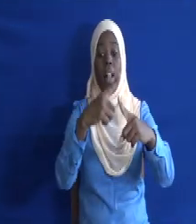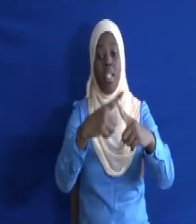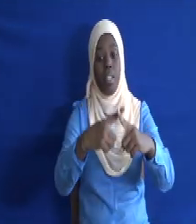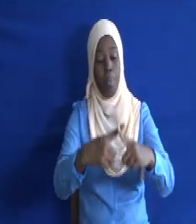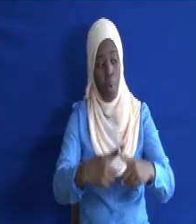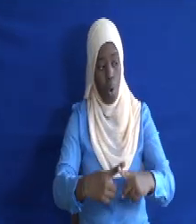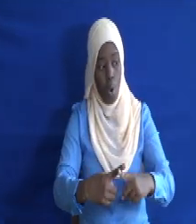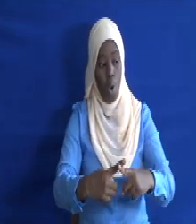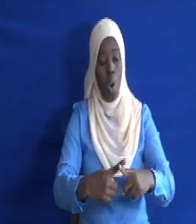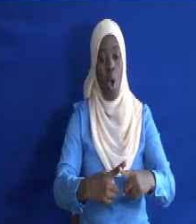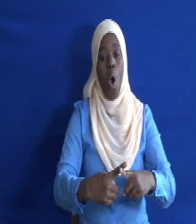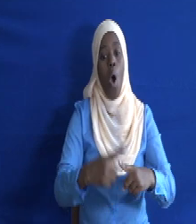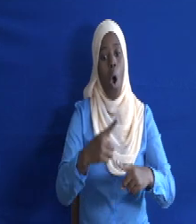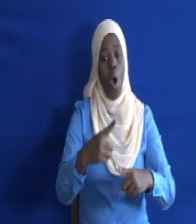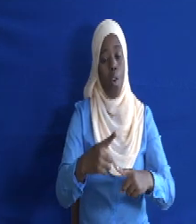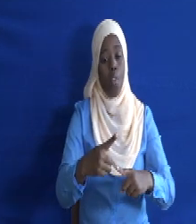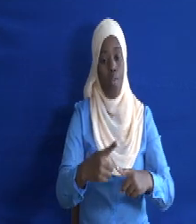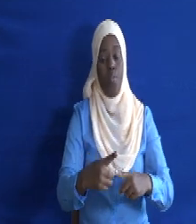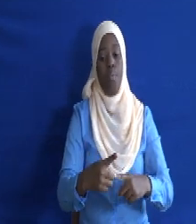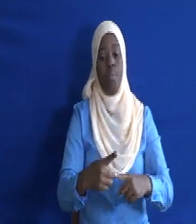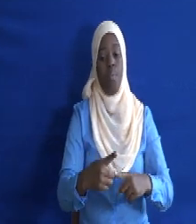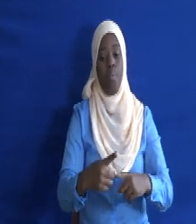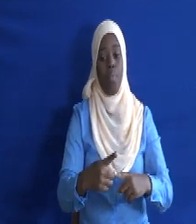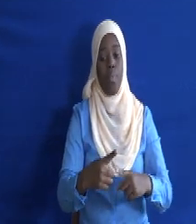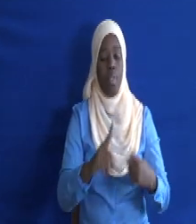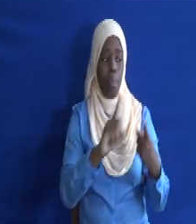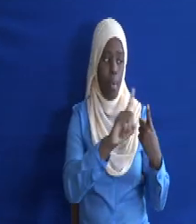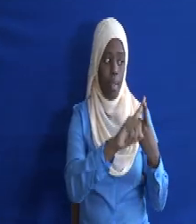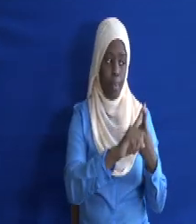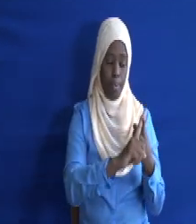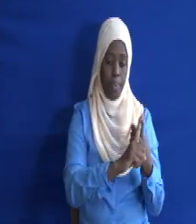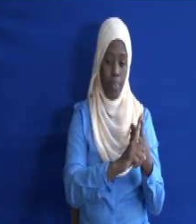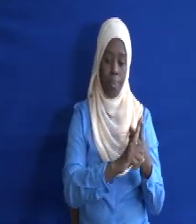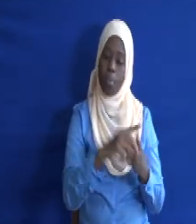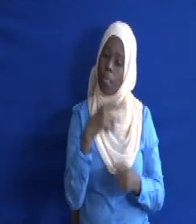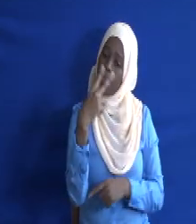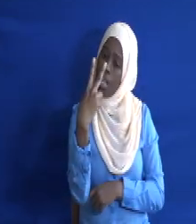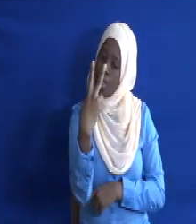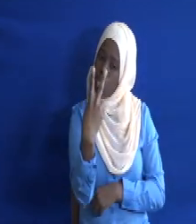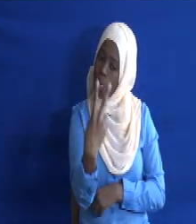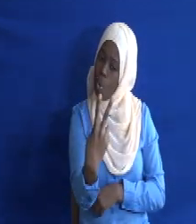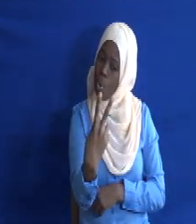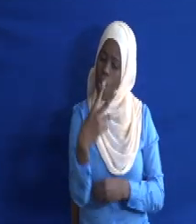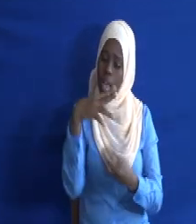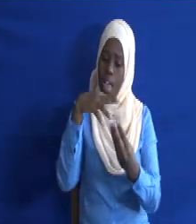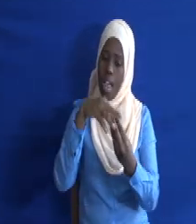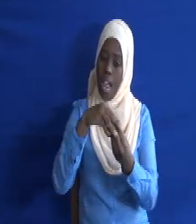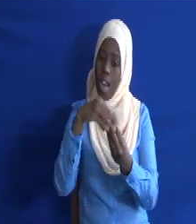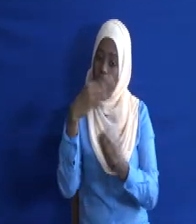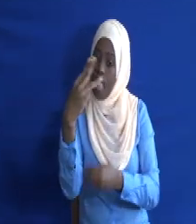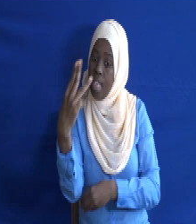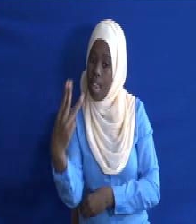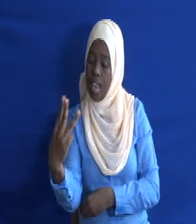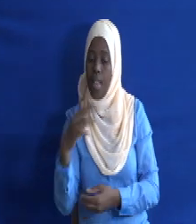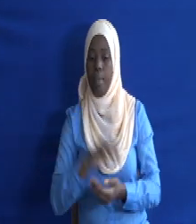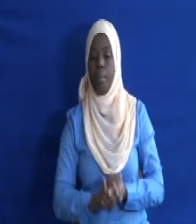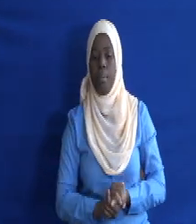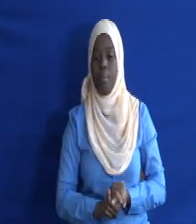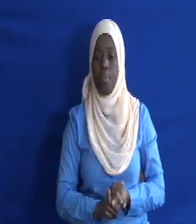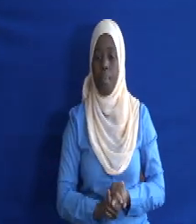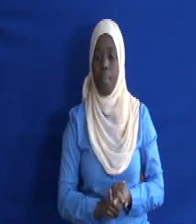of number 1, 2, and 3. Number 1, 2, and